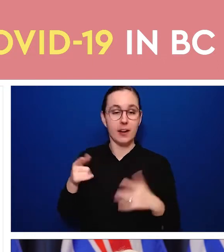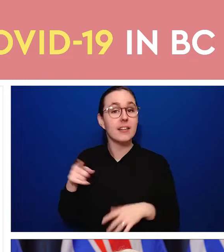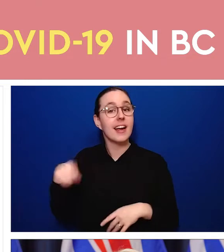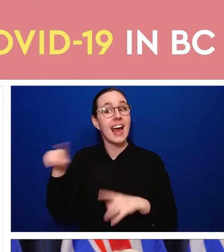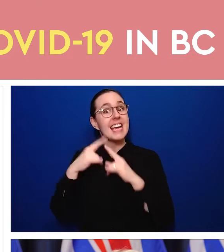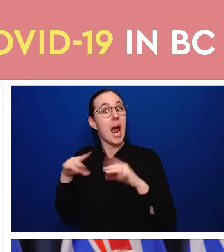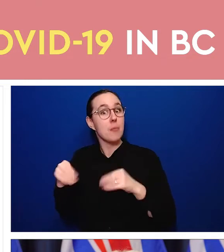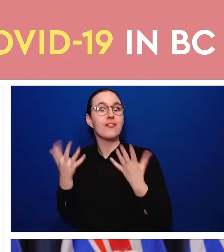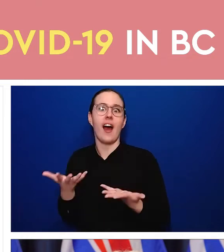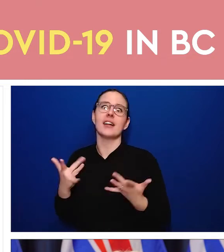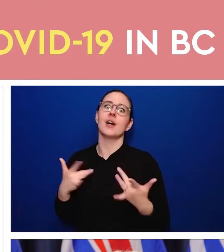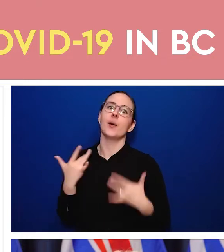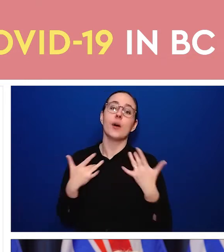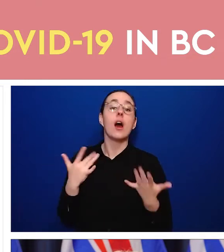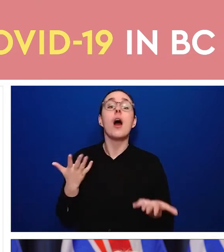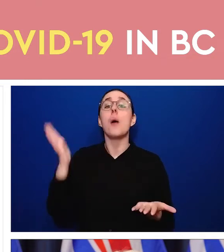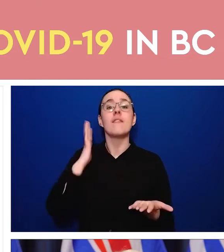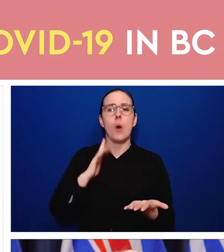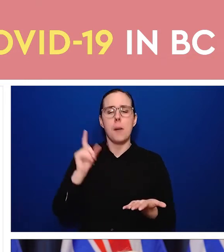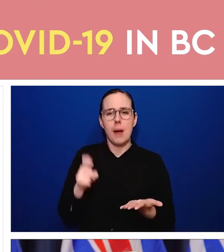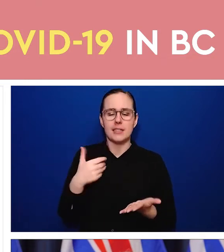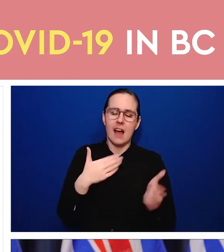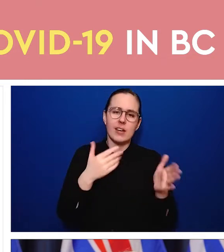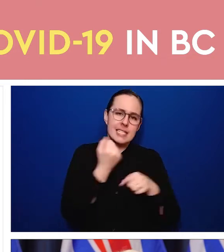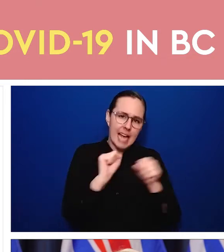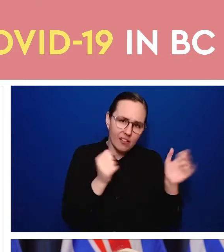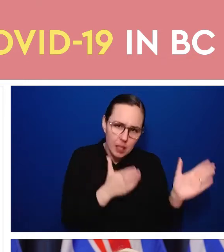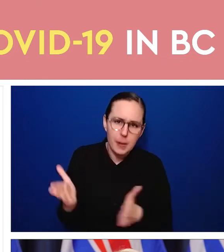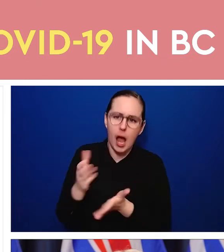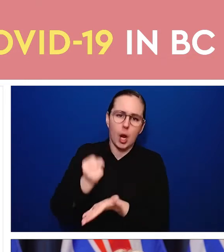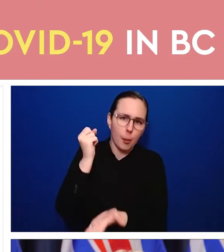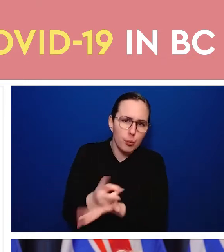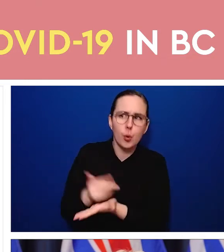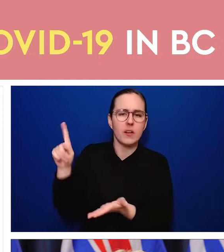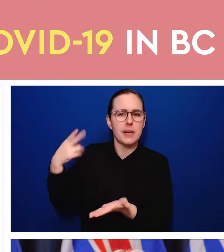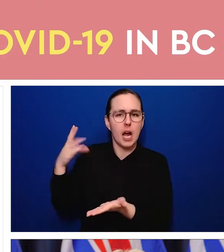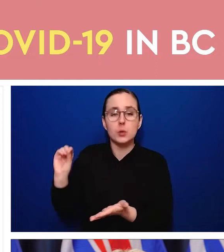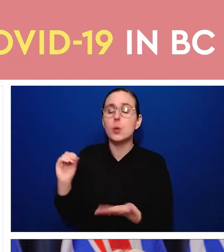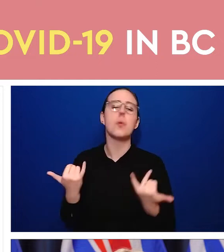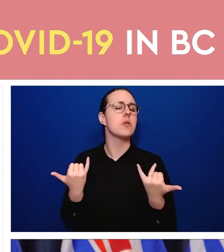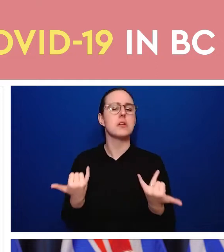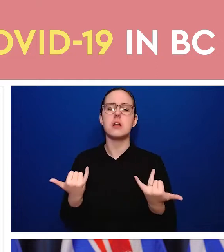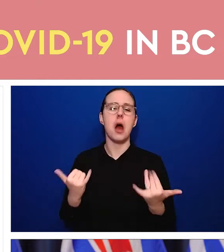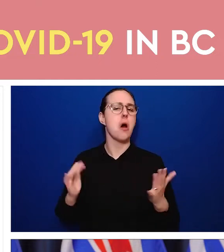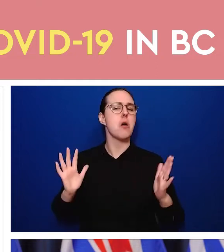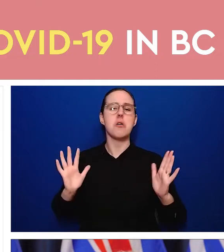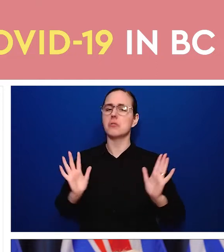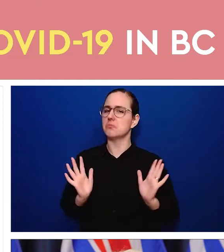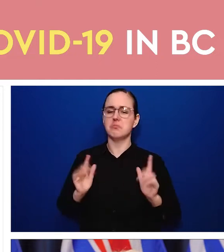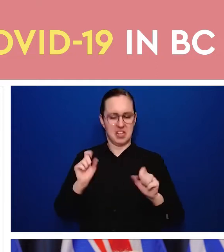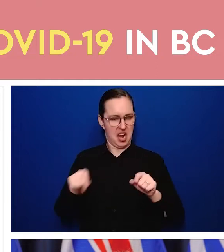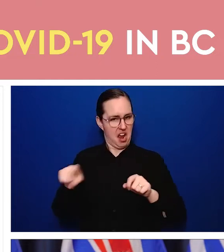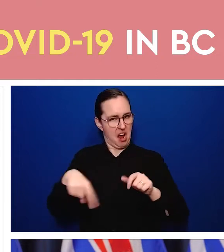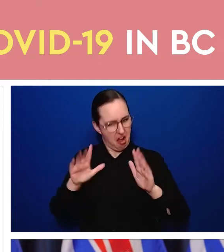be in place and be approved by MHOs. So we can now start to plan for having summer camps for children and youth.